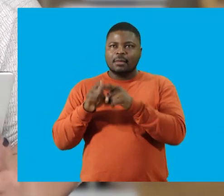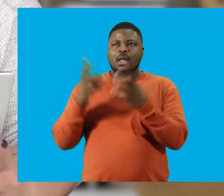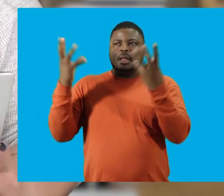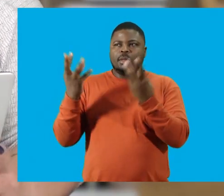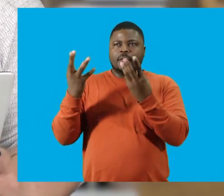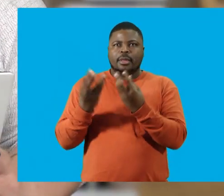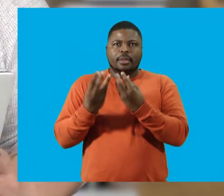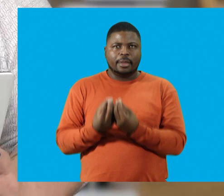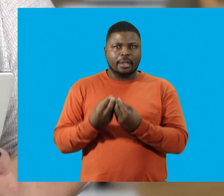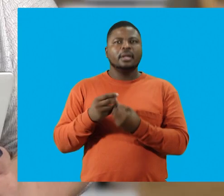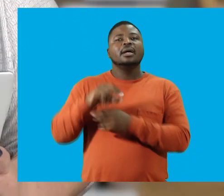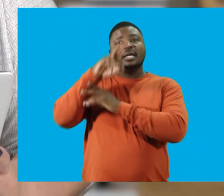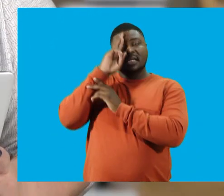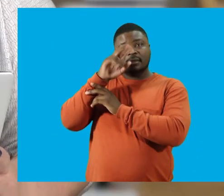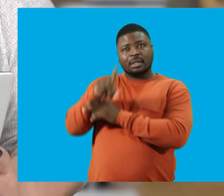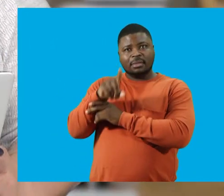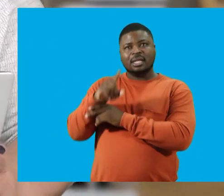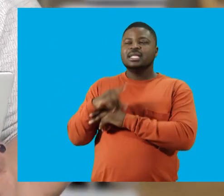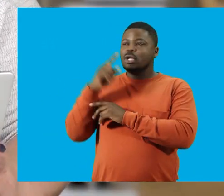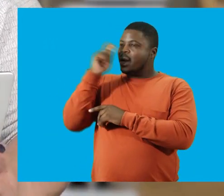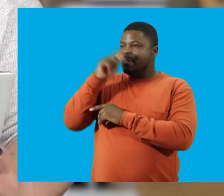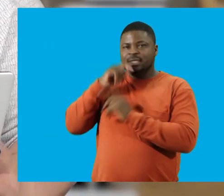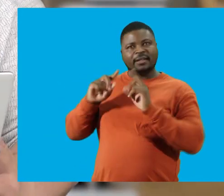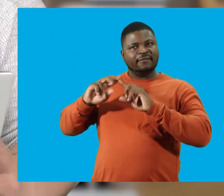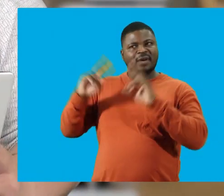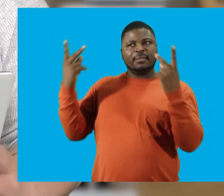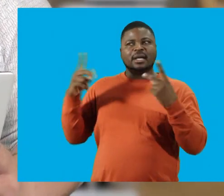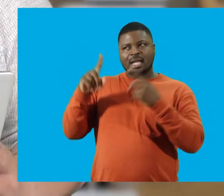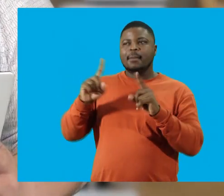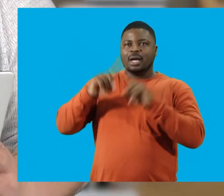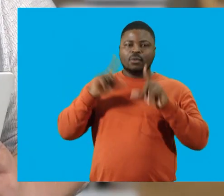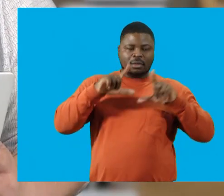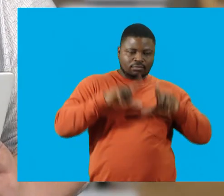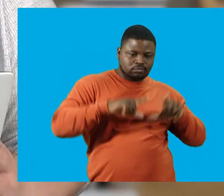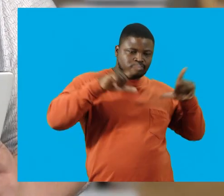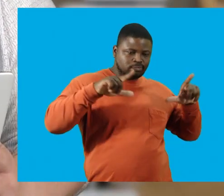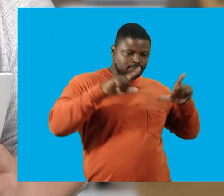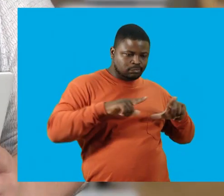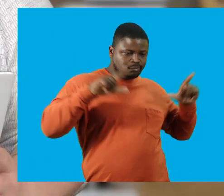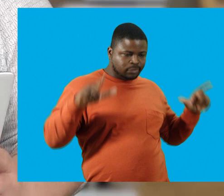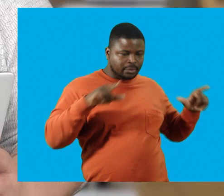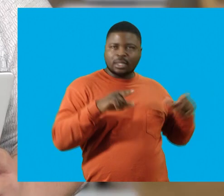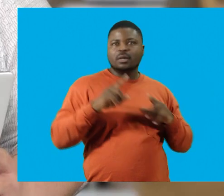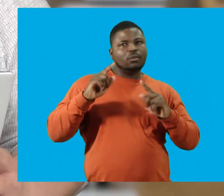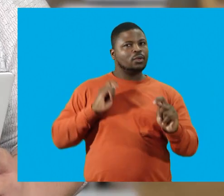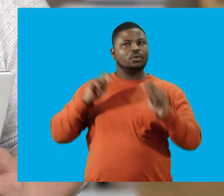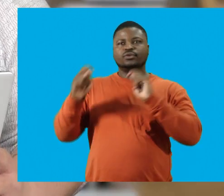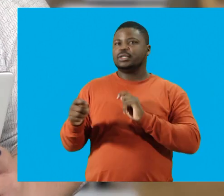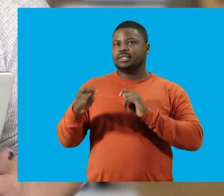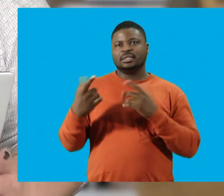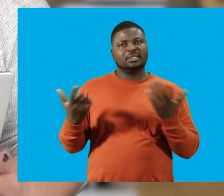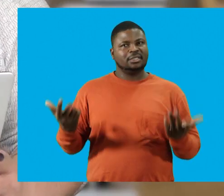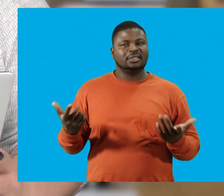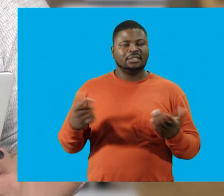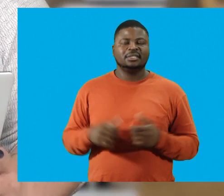that's not a magic map, so if you reduce or enlarge, that number scale won't change, and then